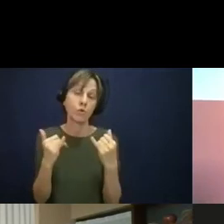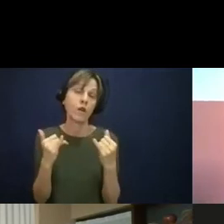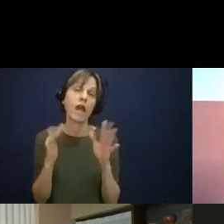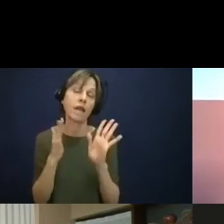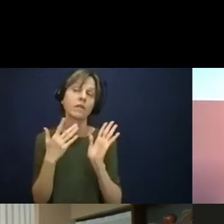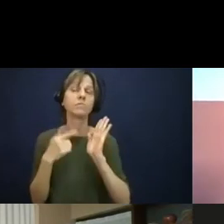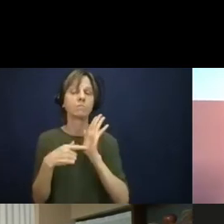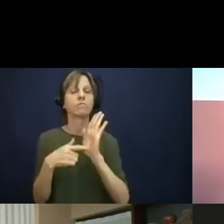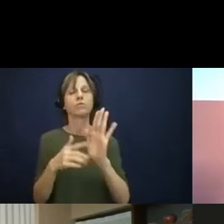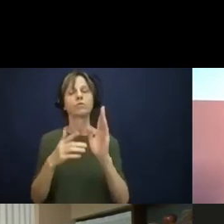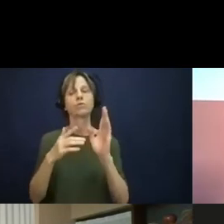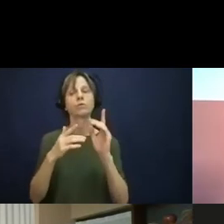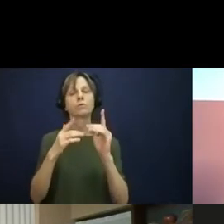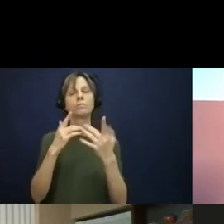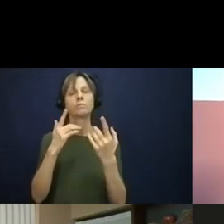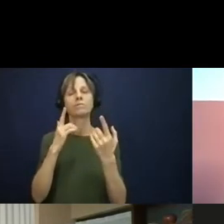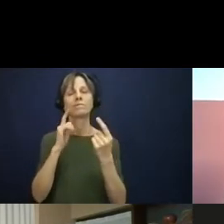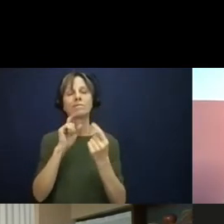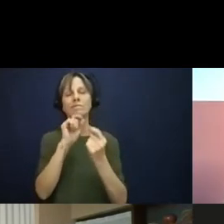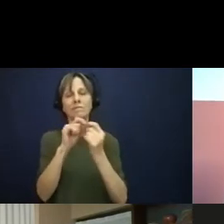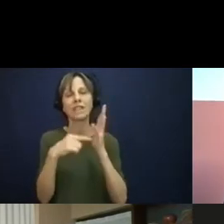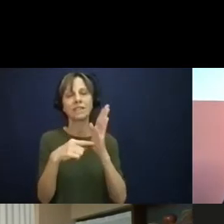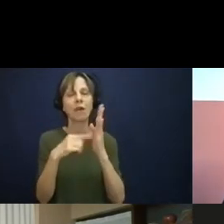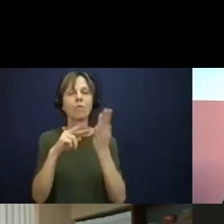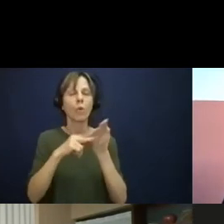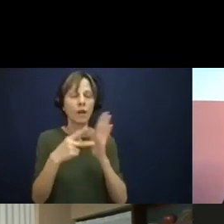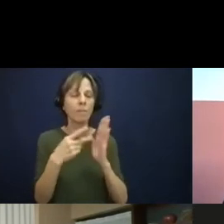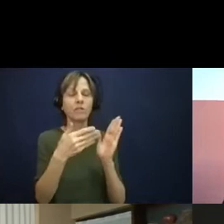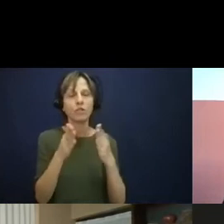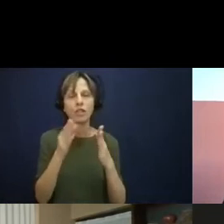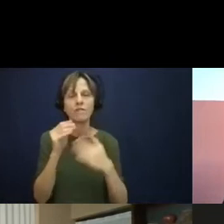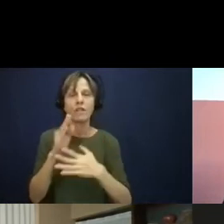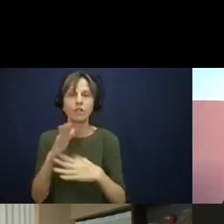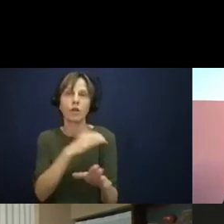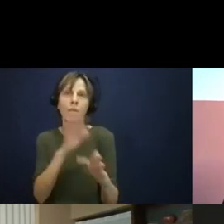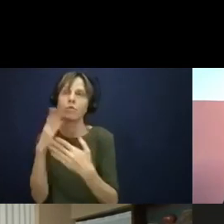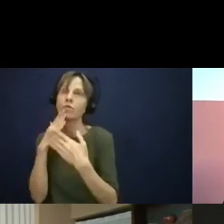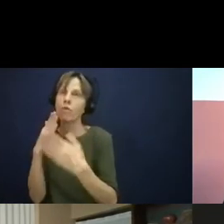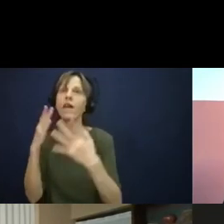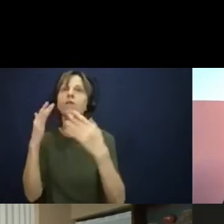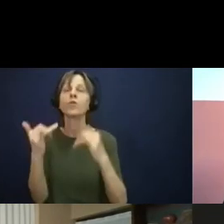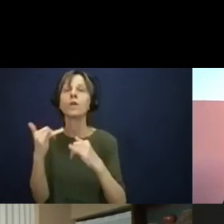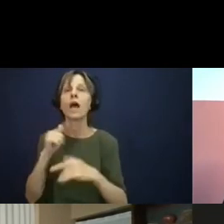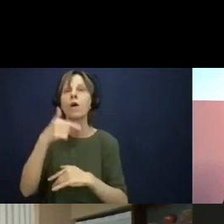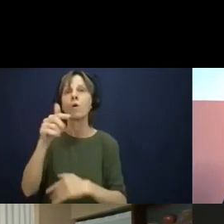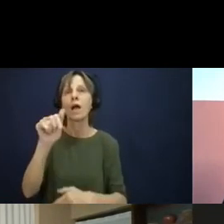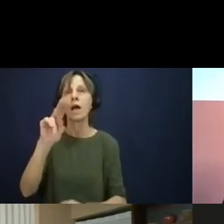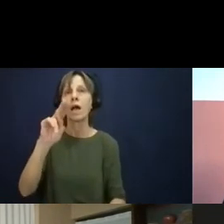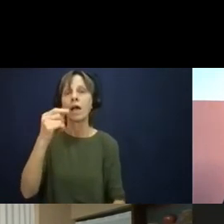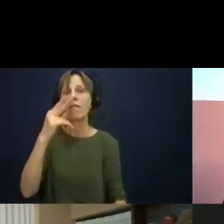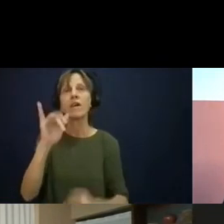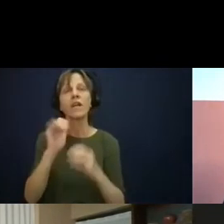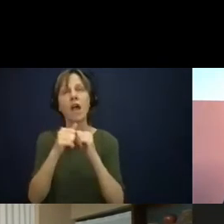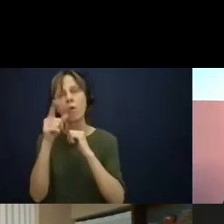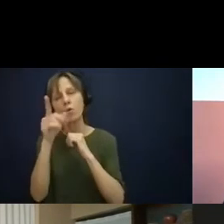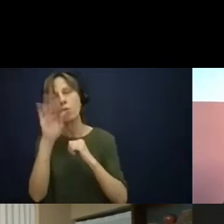power. So thank you for those opening reflections. Anthony, to you, can I turn to you on that question of how you or your organization are working to include people